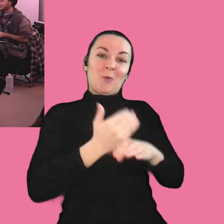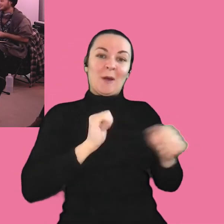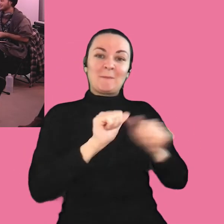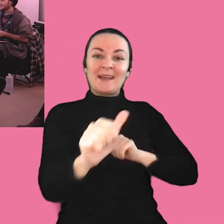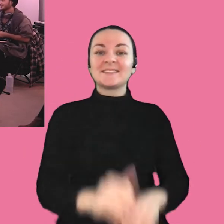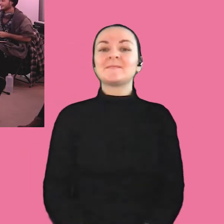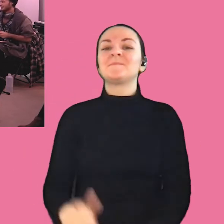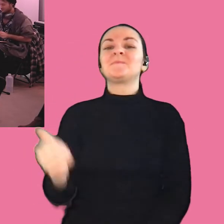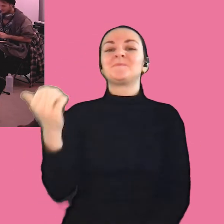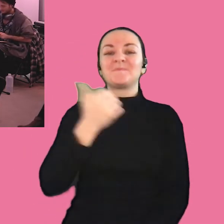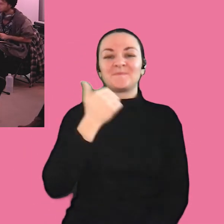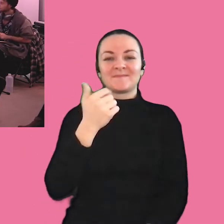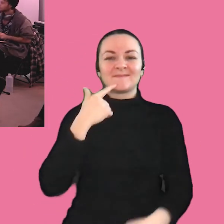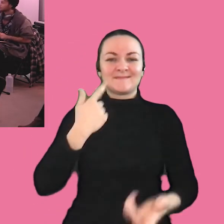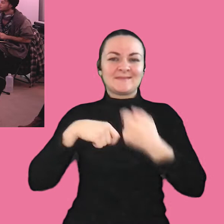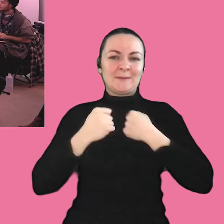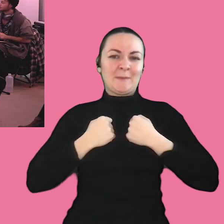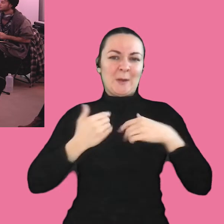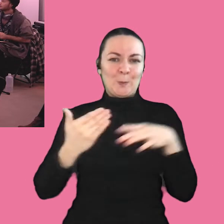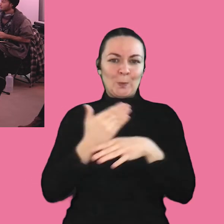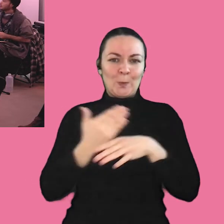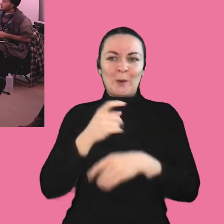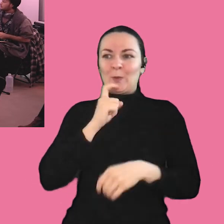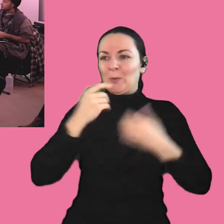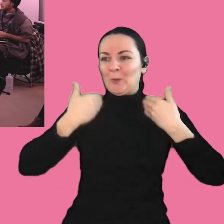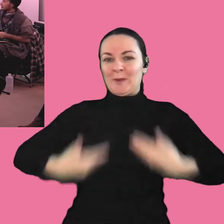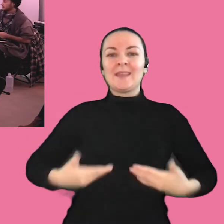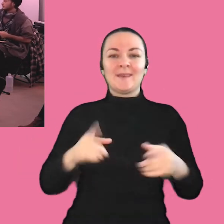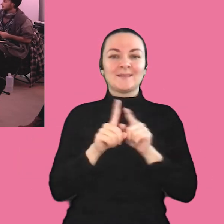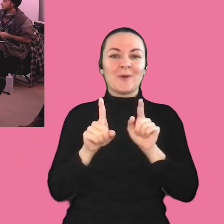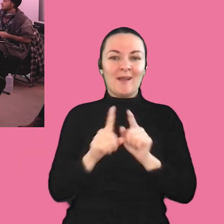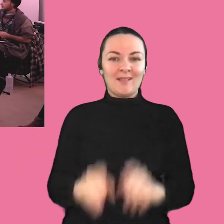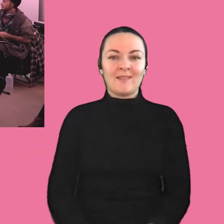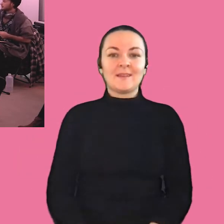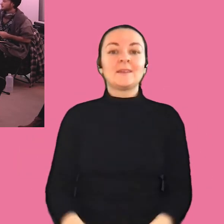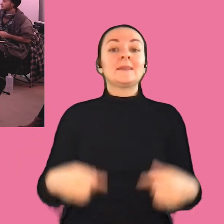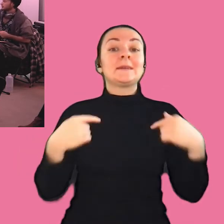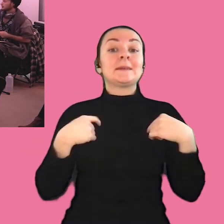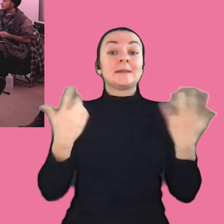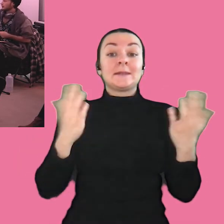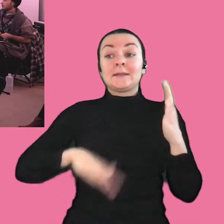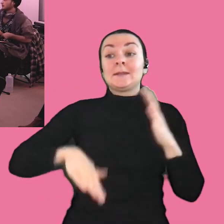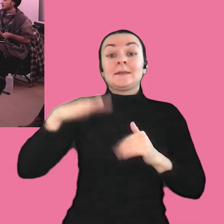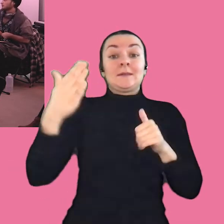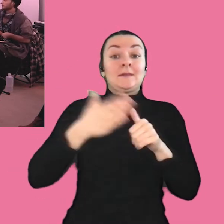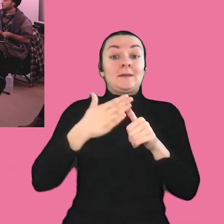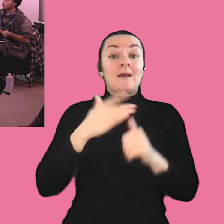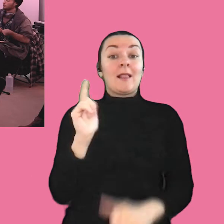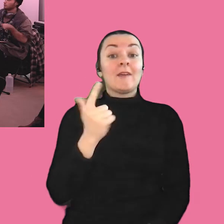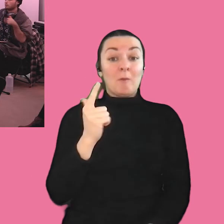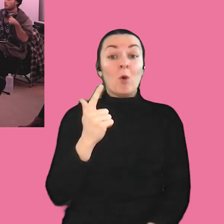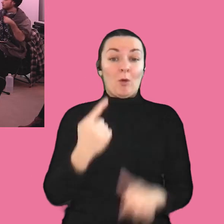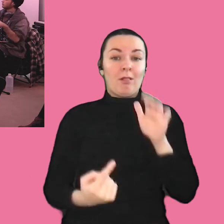course. Would it be okay to do a bit of an introduction about my practice? Or would it be okay to just jump straight in on that point? What would be